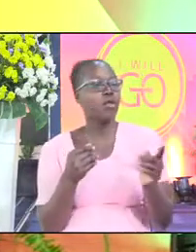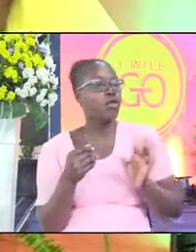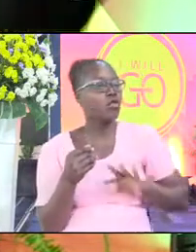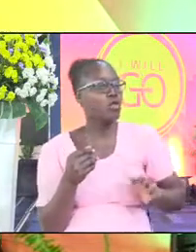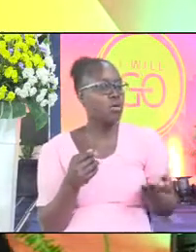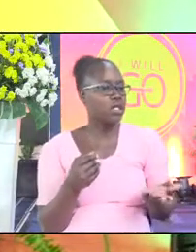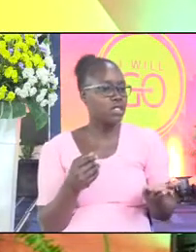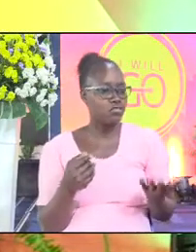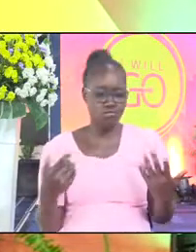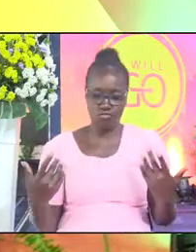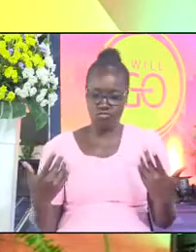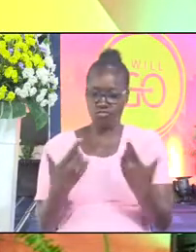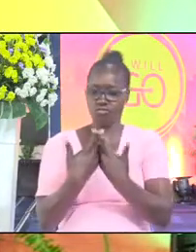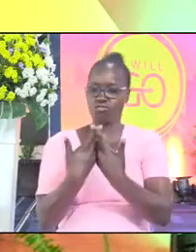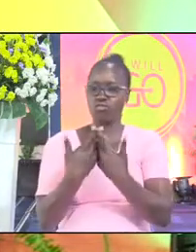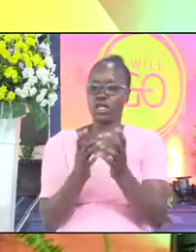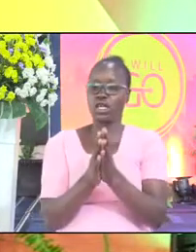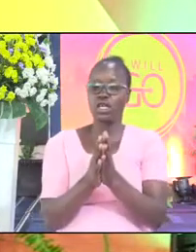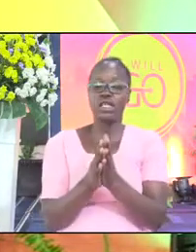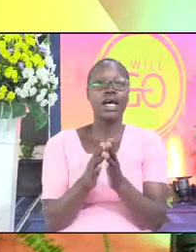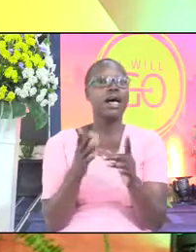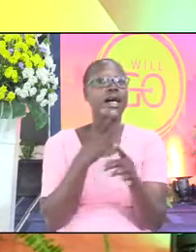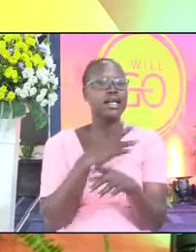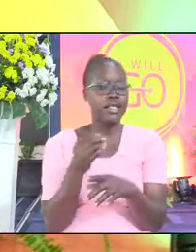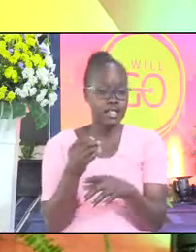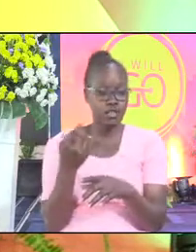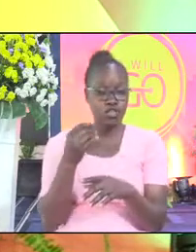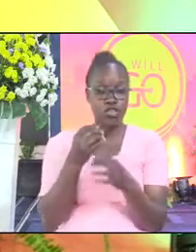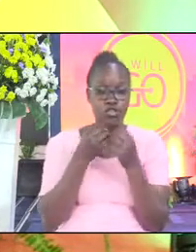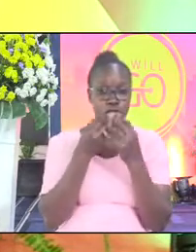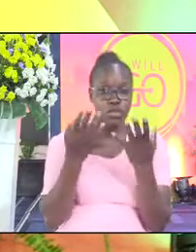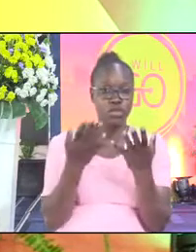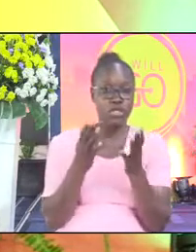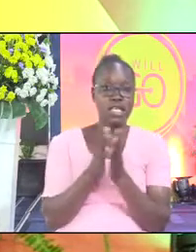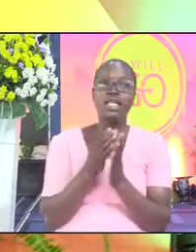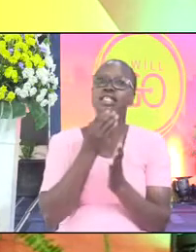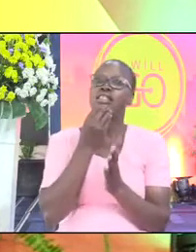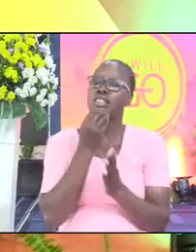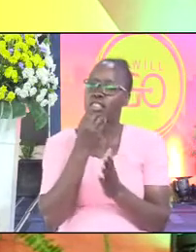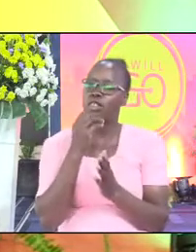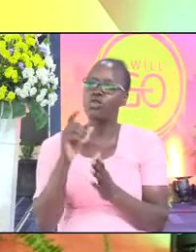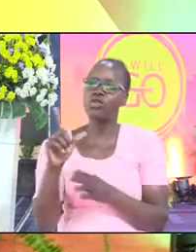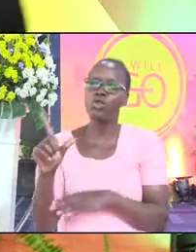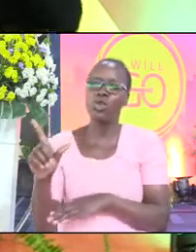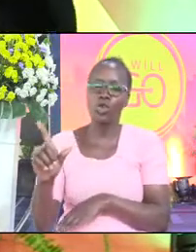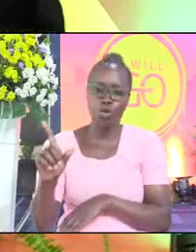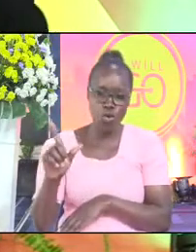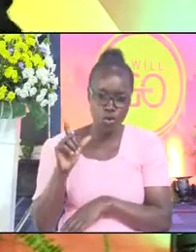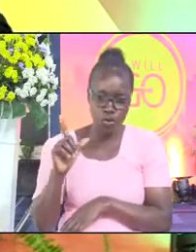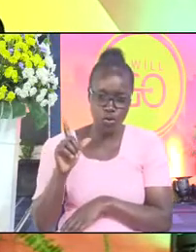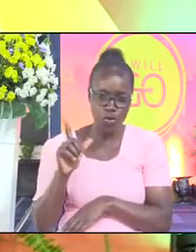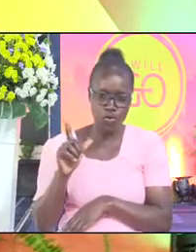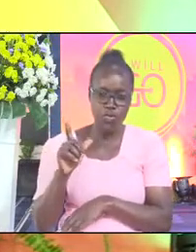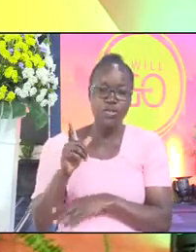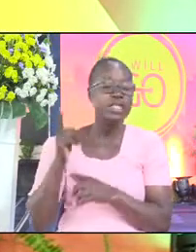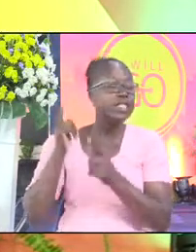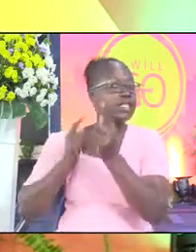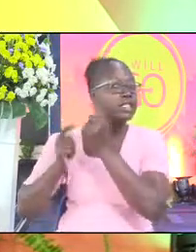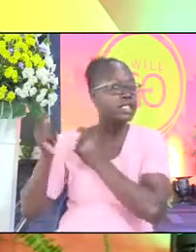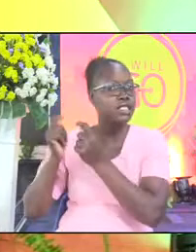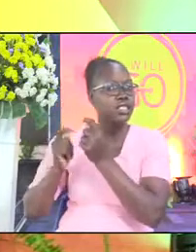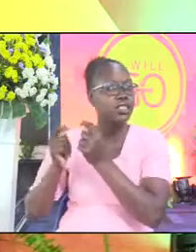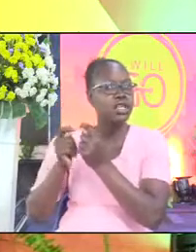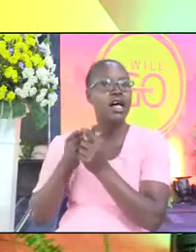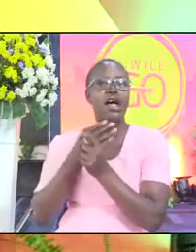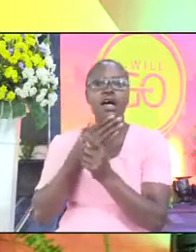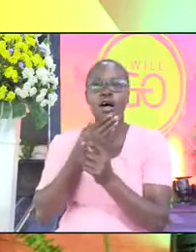woman. And by the way, in the Jewish law and tradition,